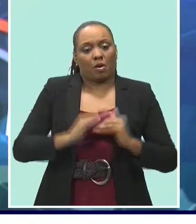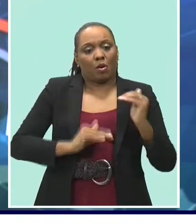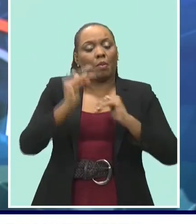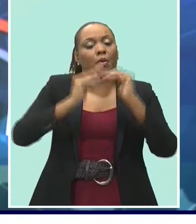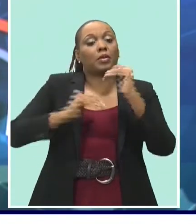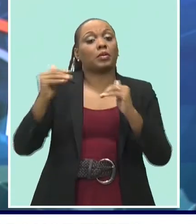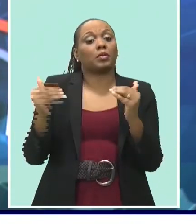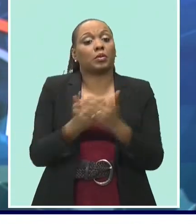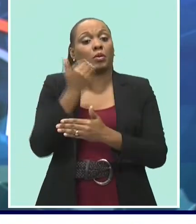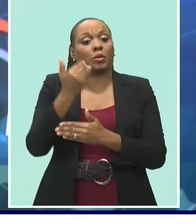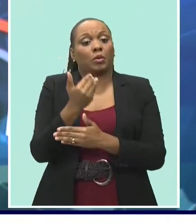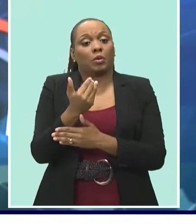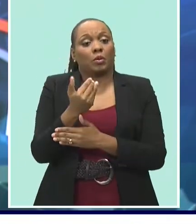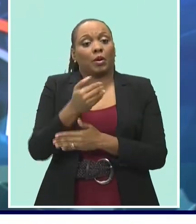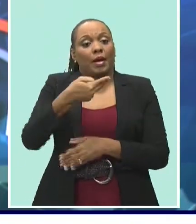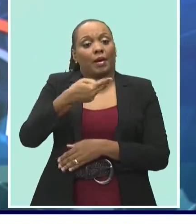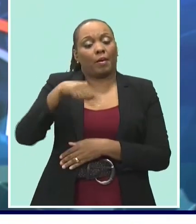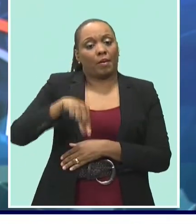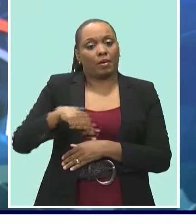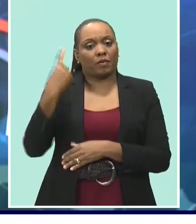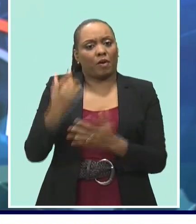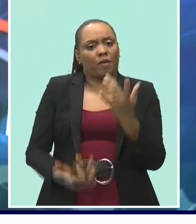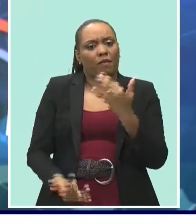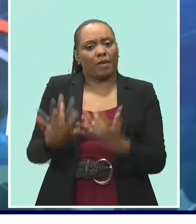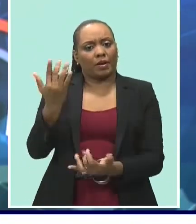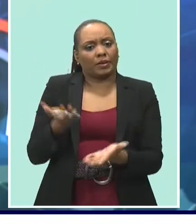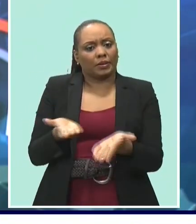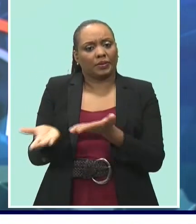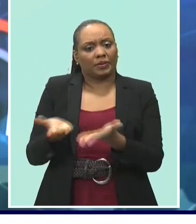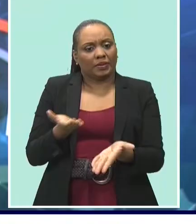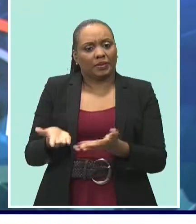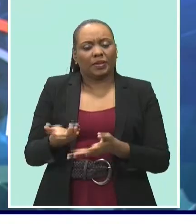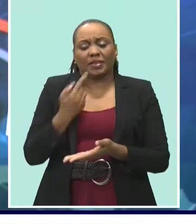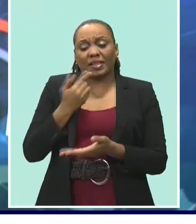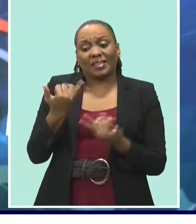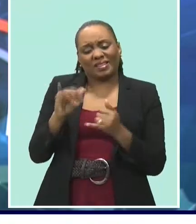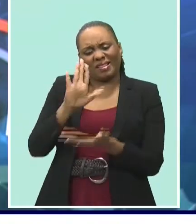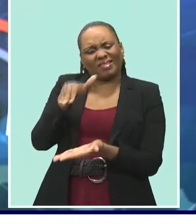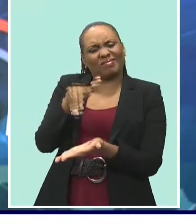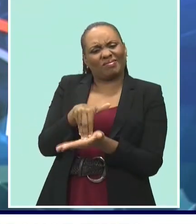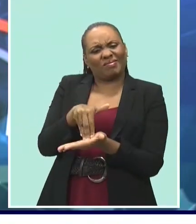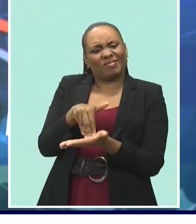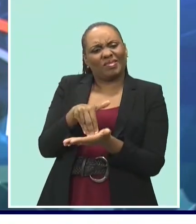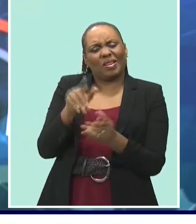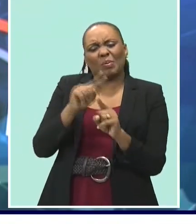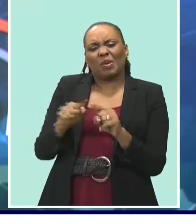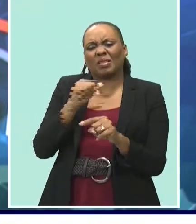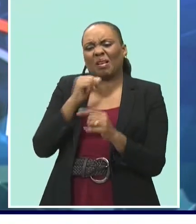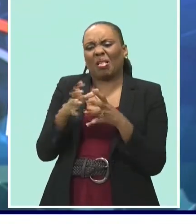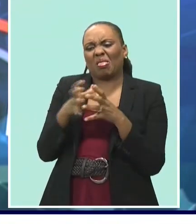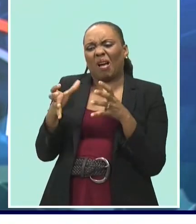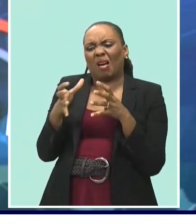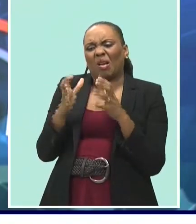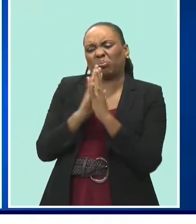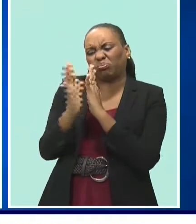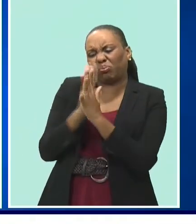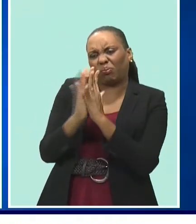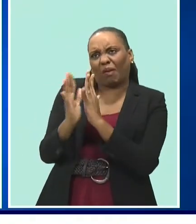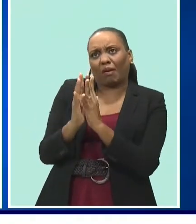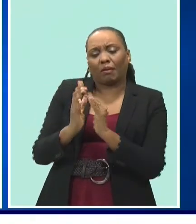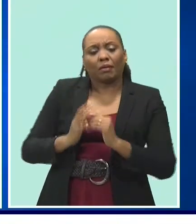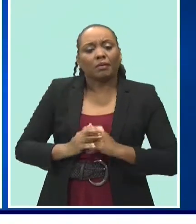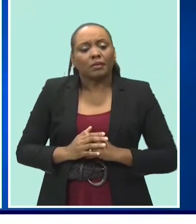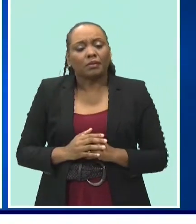new headquarters. She says the proposed spot, while still in a central location, is less congested. It still leaves it